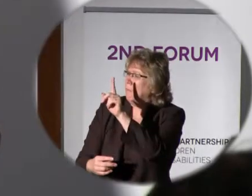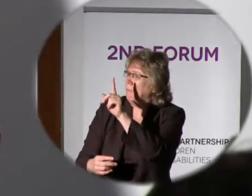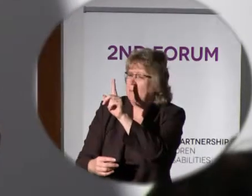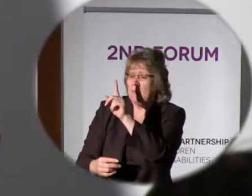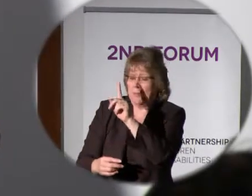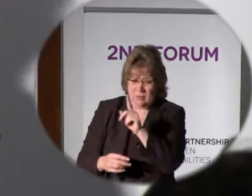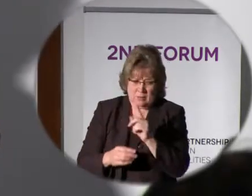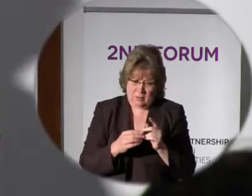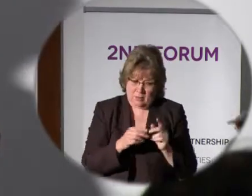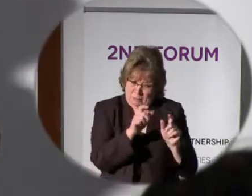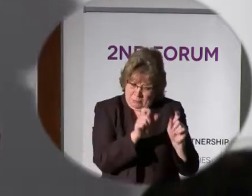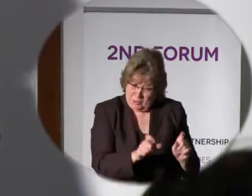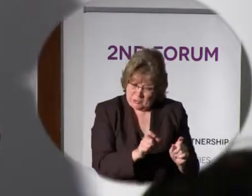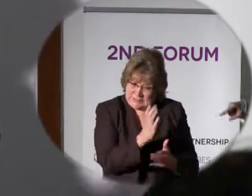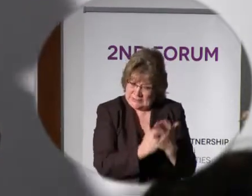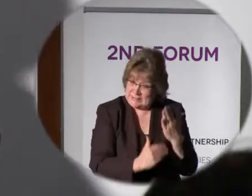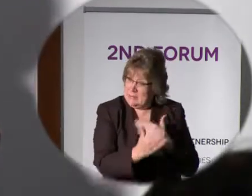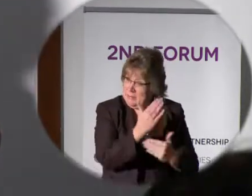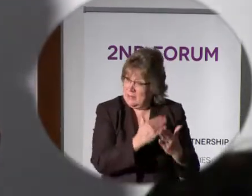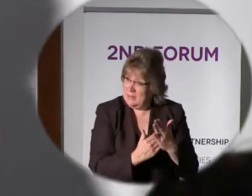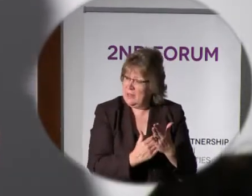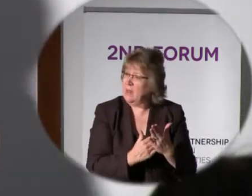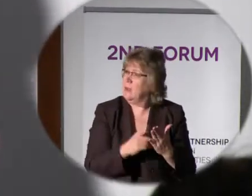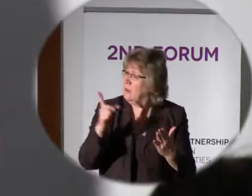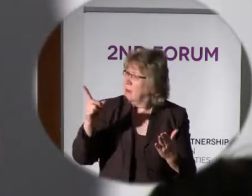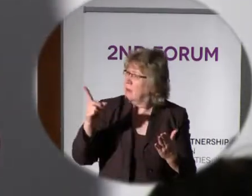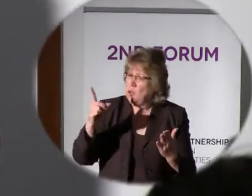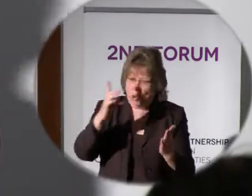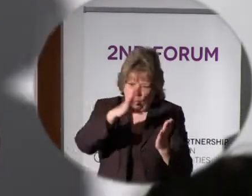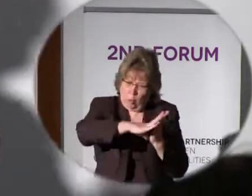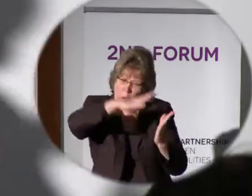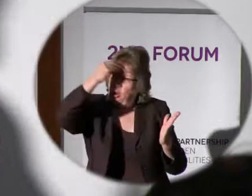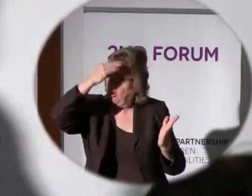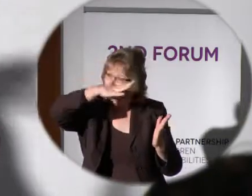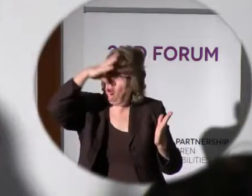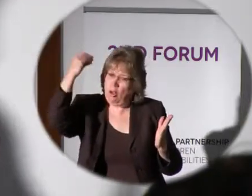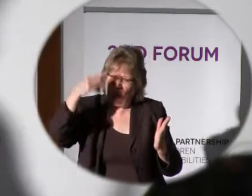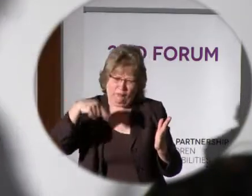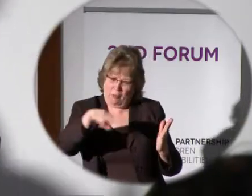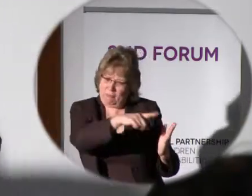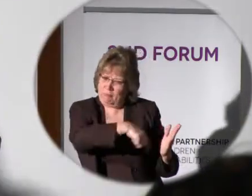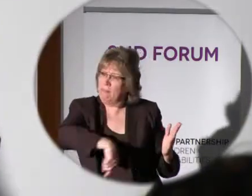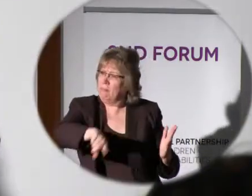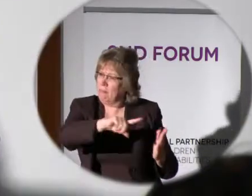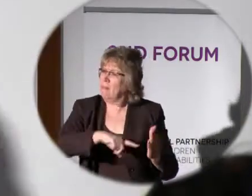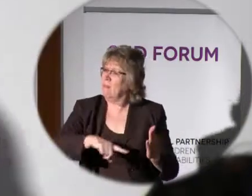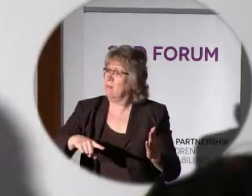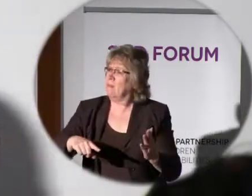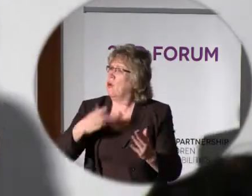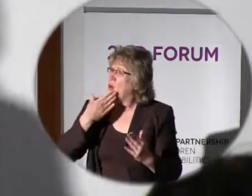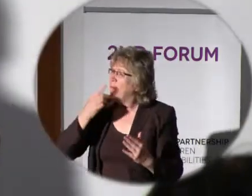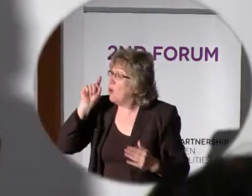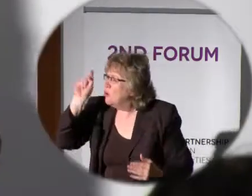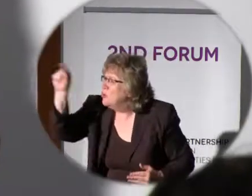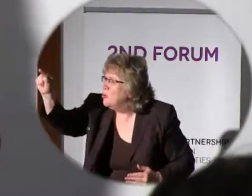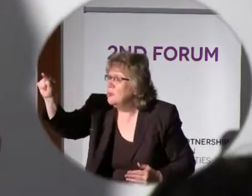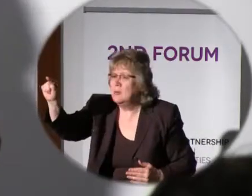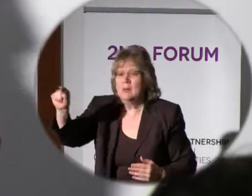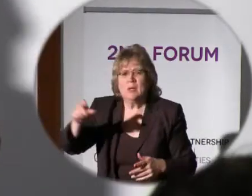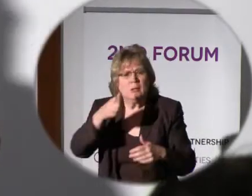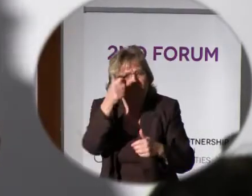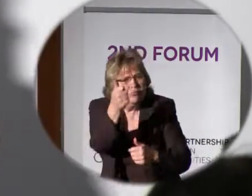you, this is good for the classmates of my kids, this is good for me, this is good for everybody. And I